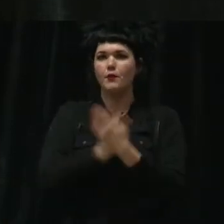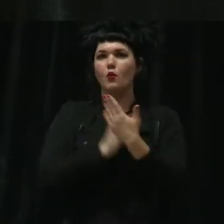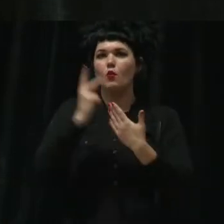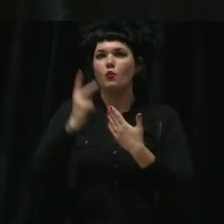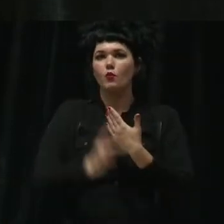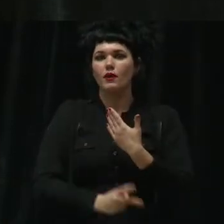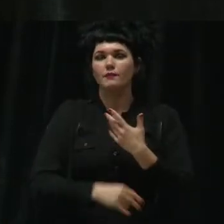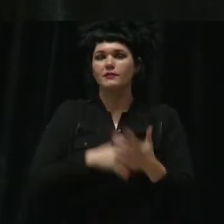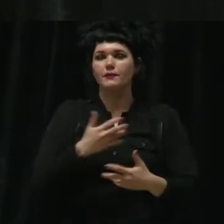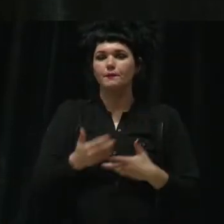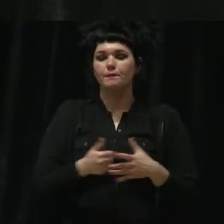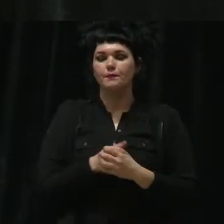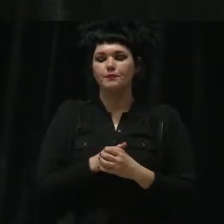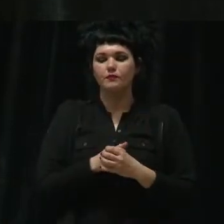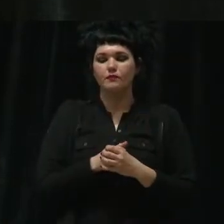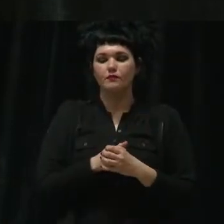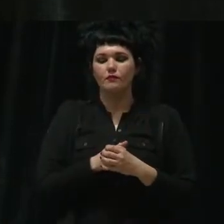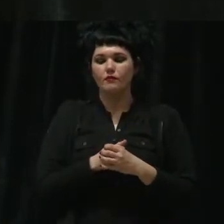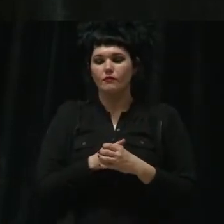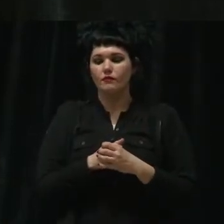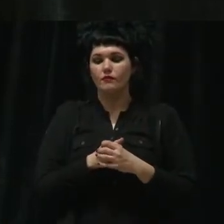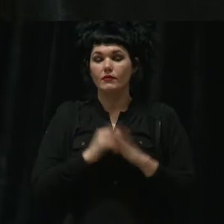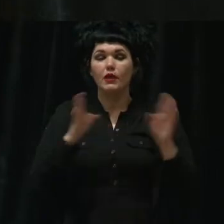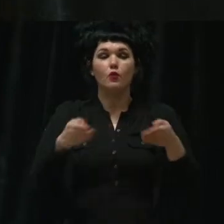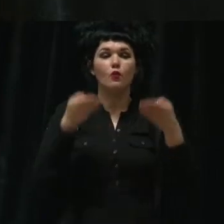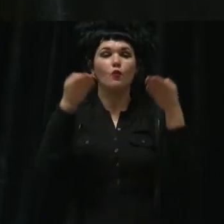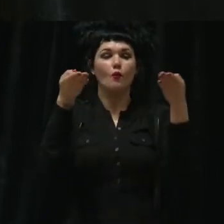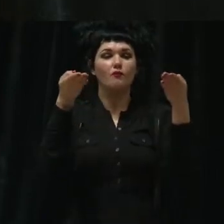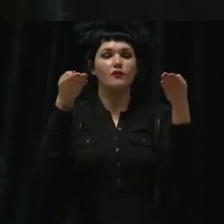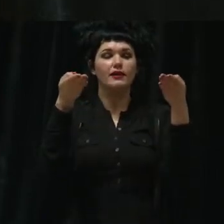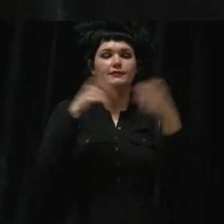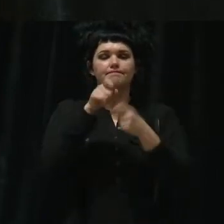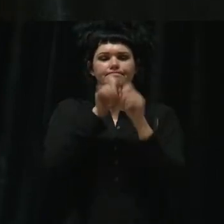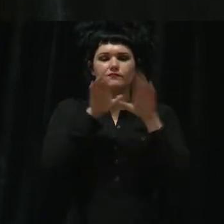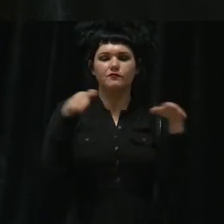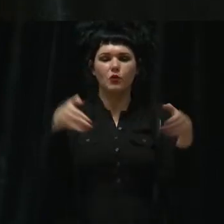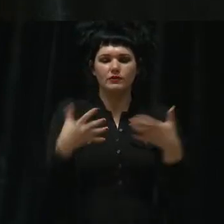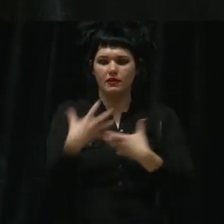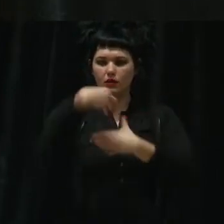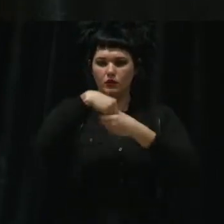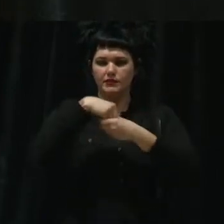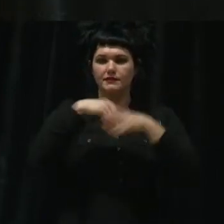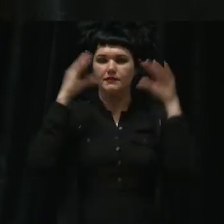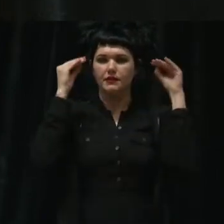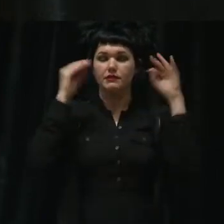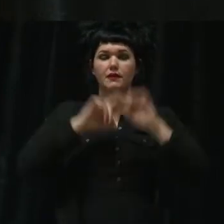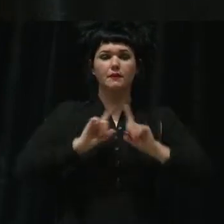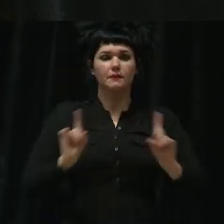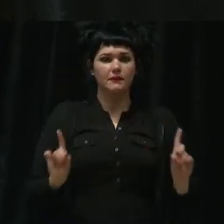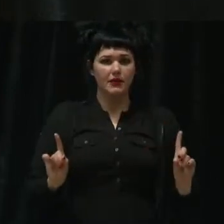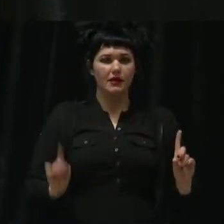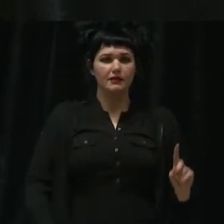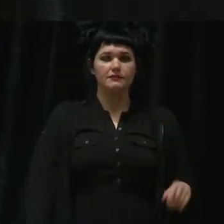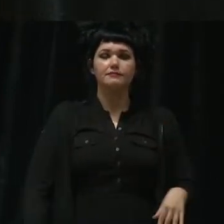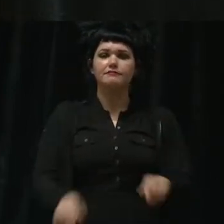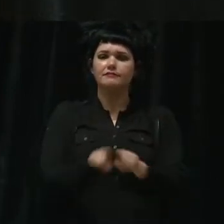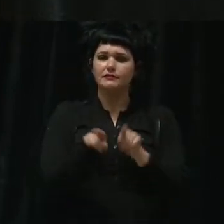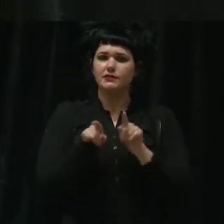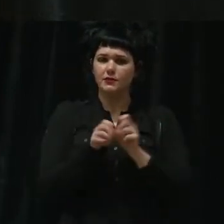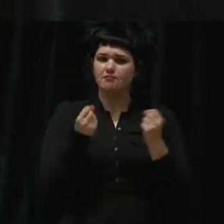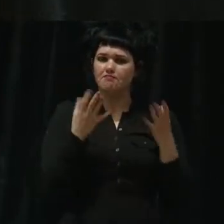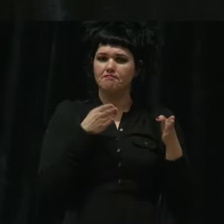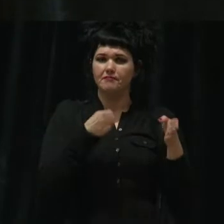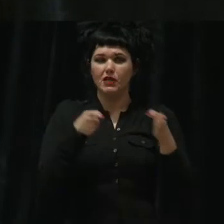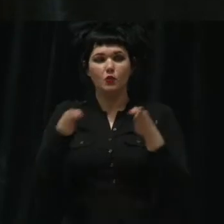programs and offerings that are focused on inclusive teaching, but in many ways have been doing inclusive